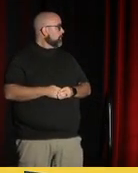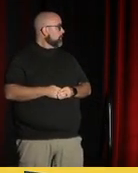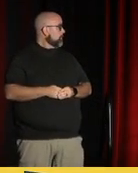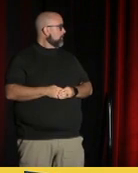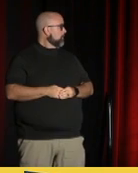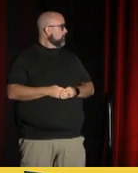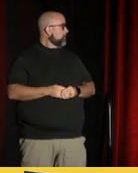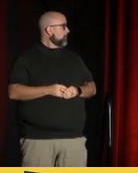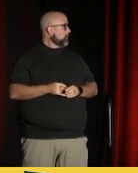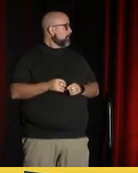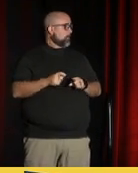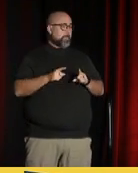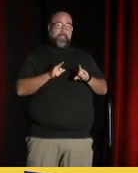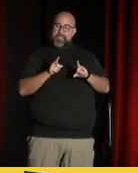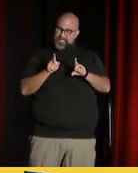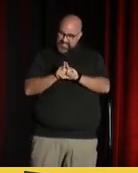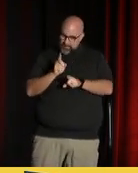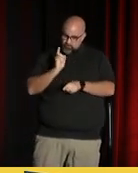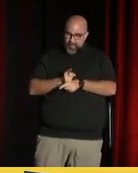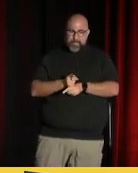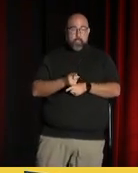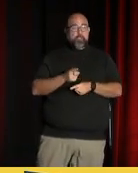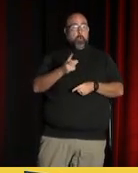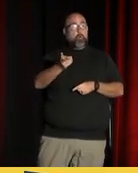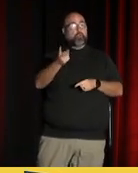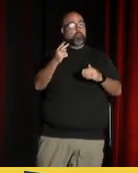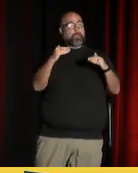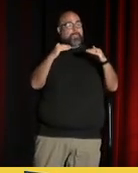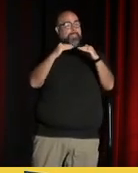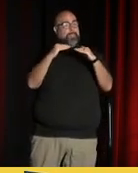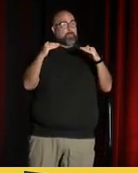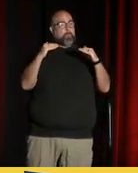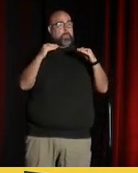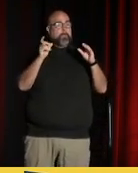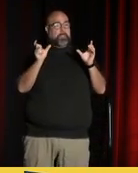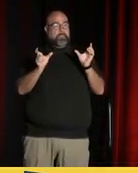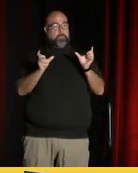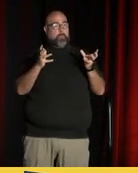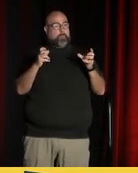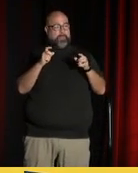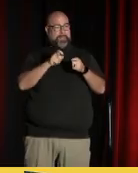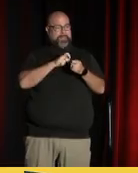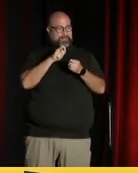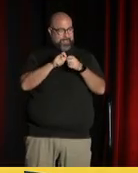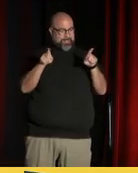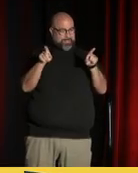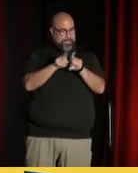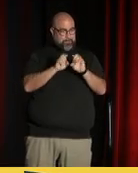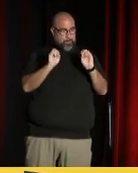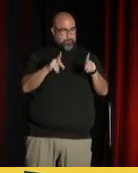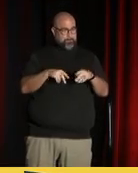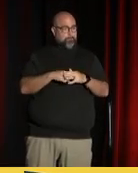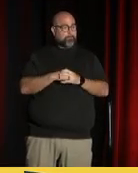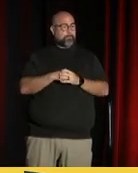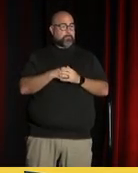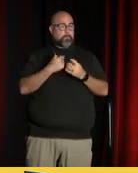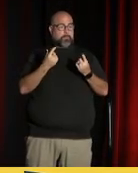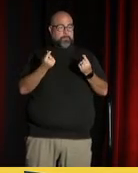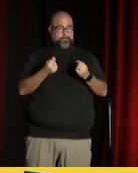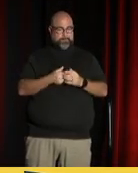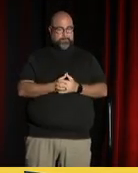Same. The same. That's exactly right. 2 equal pieces. We want these pieces of rope to be exactly the same size. Now, here's the thing,